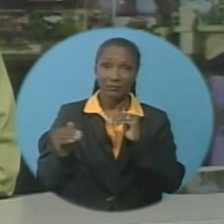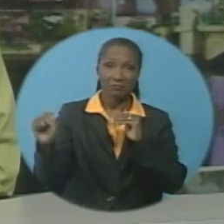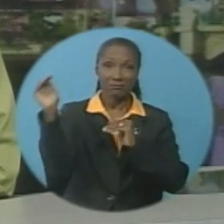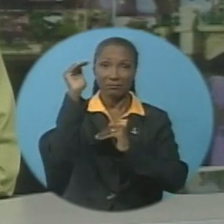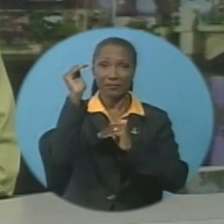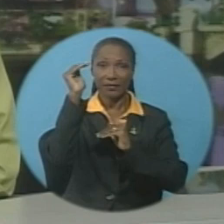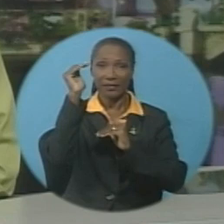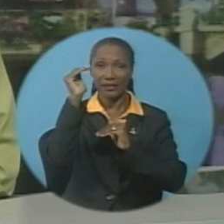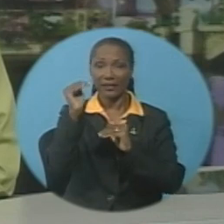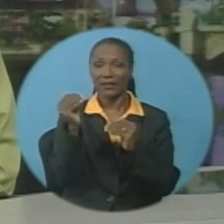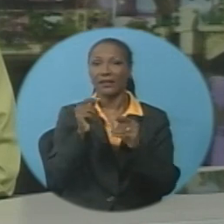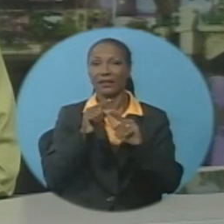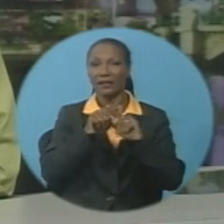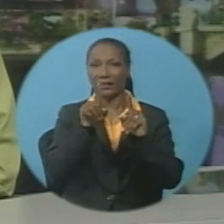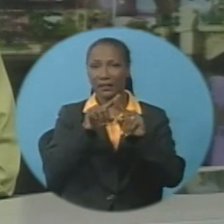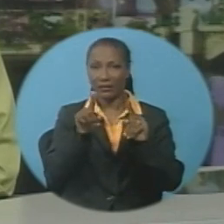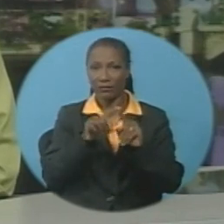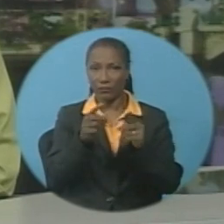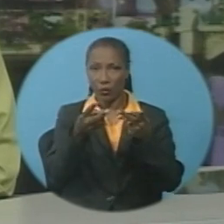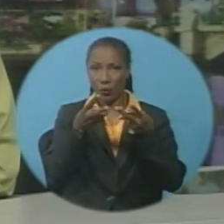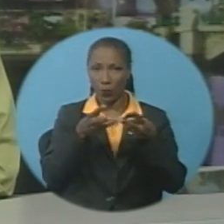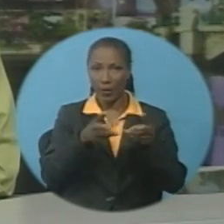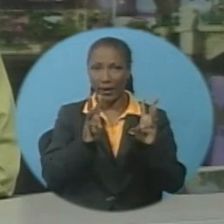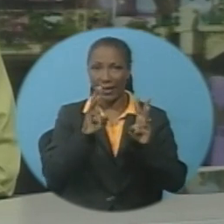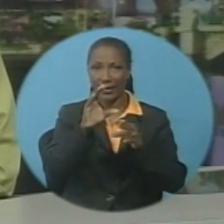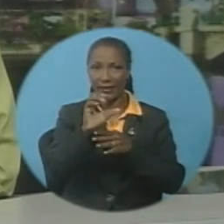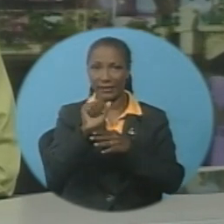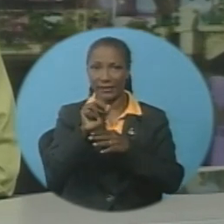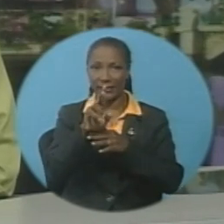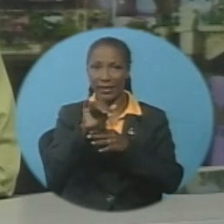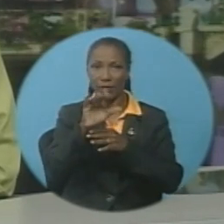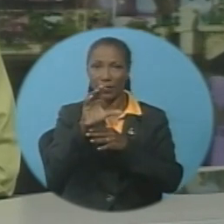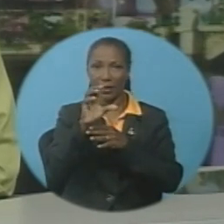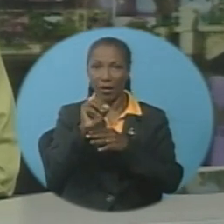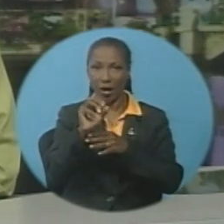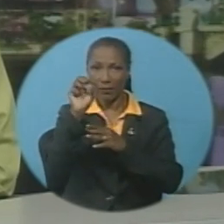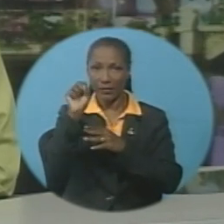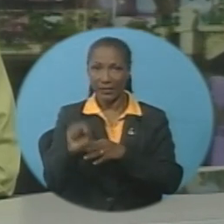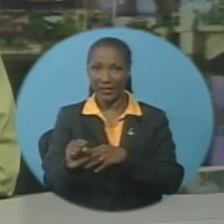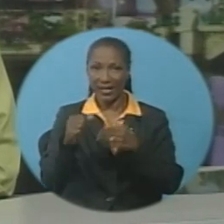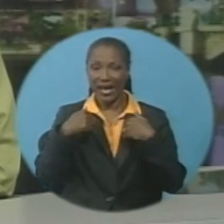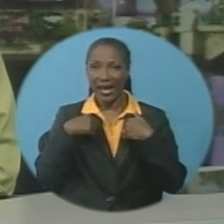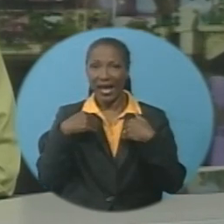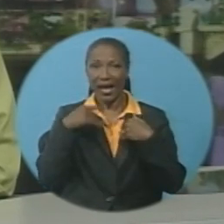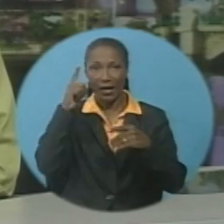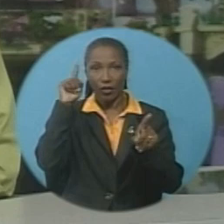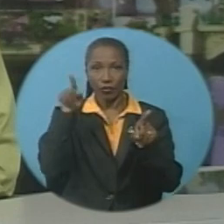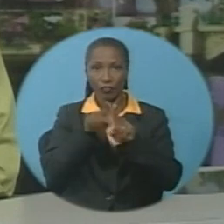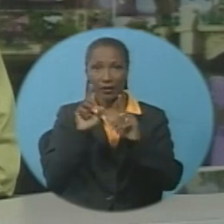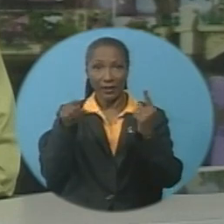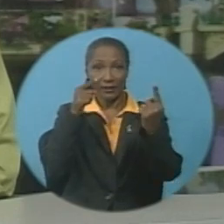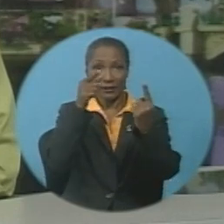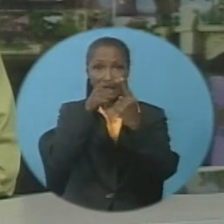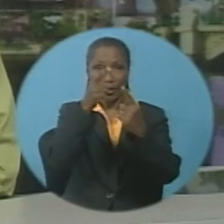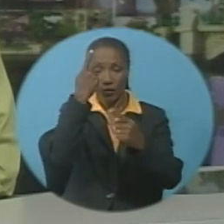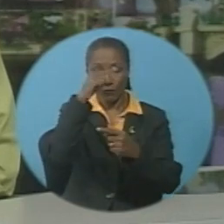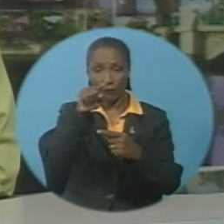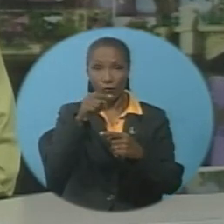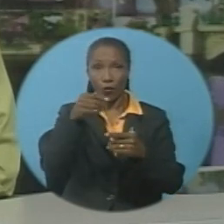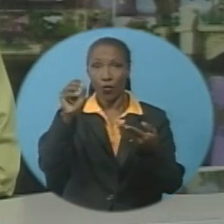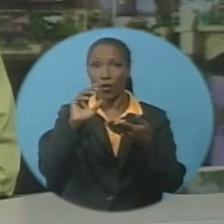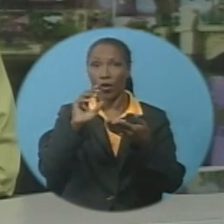product diversification. He noted that CARICOM states had agreed targets for the introduction of renewable energy